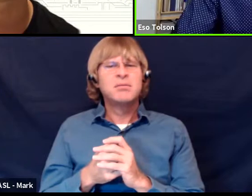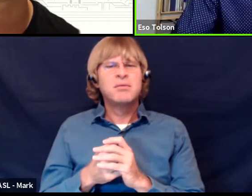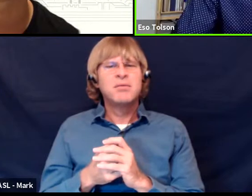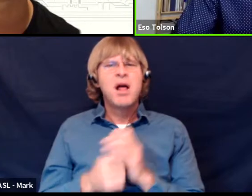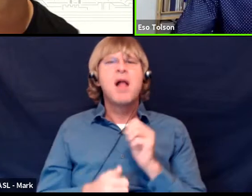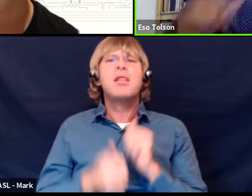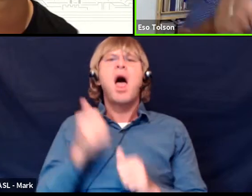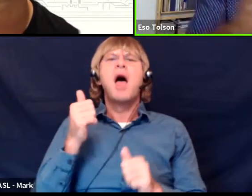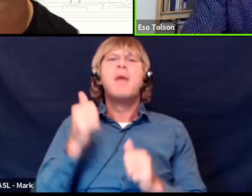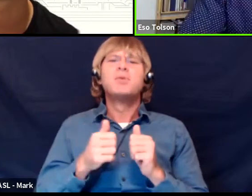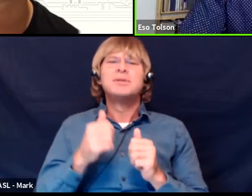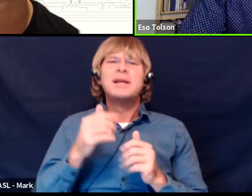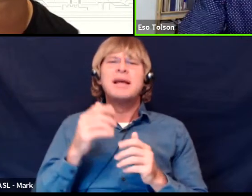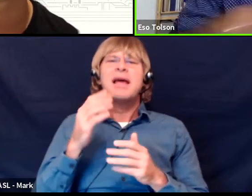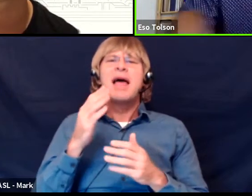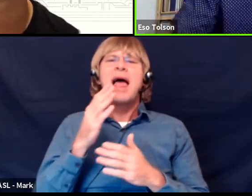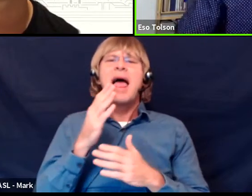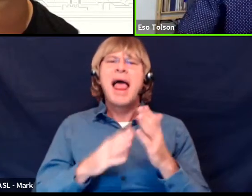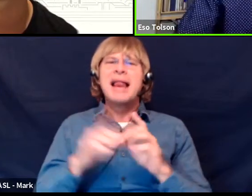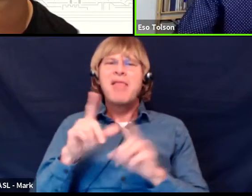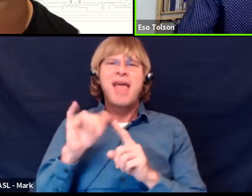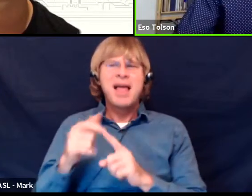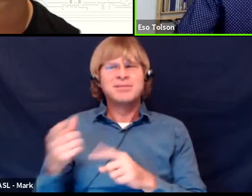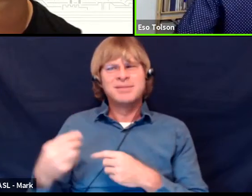hand letterers that I'm inspired by.